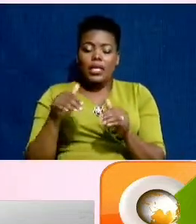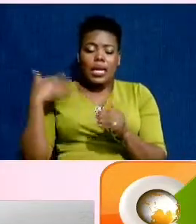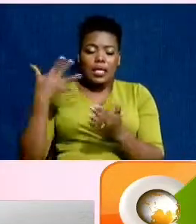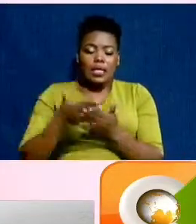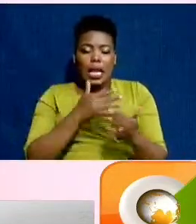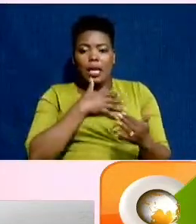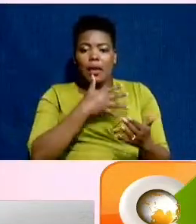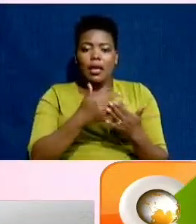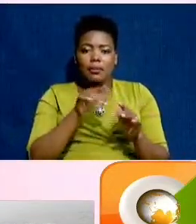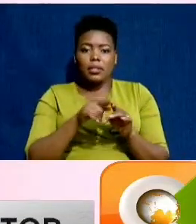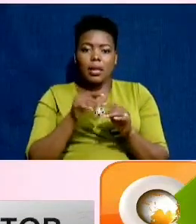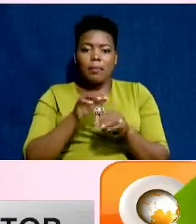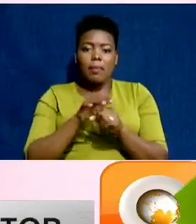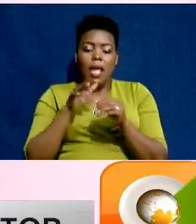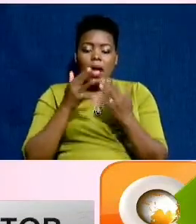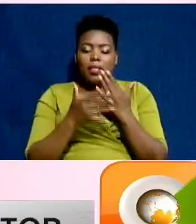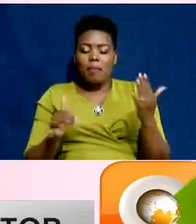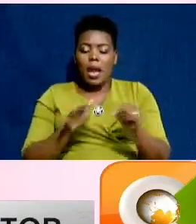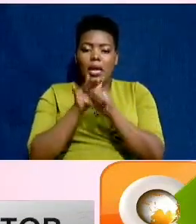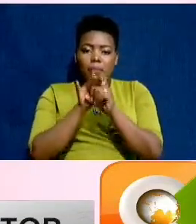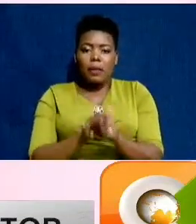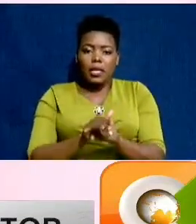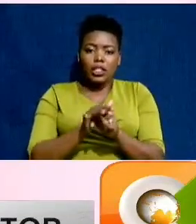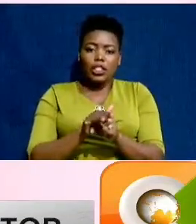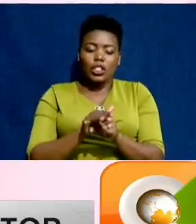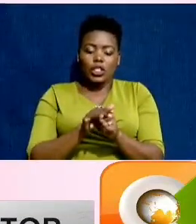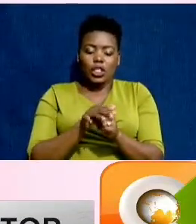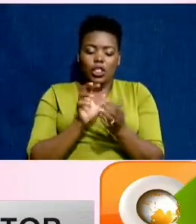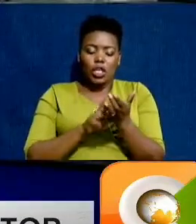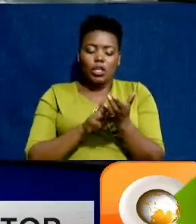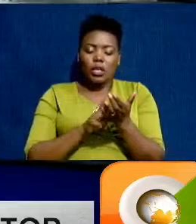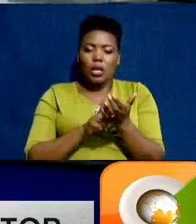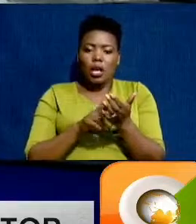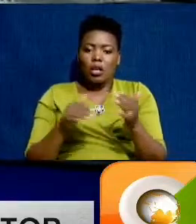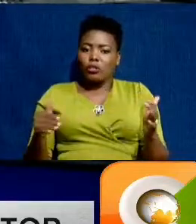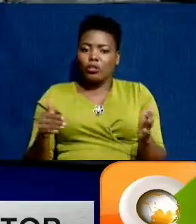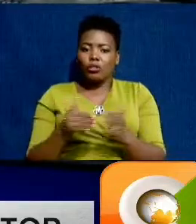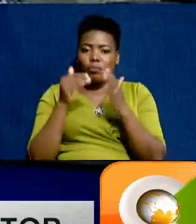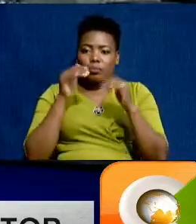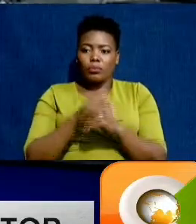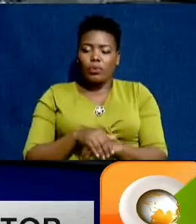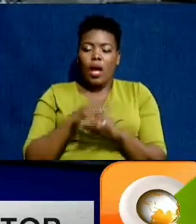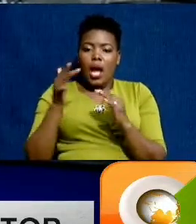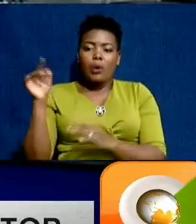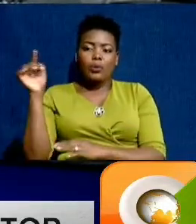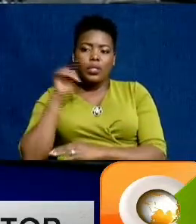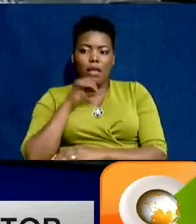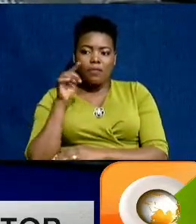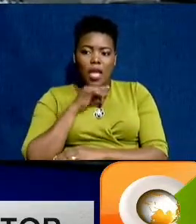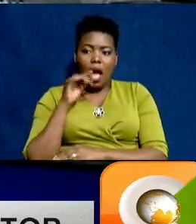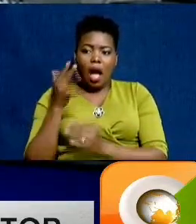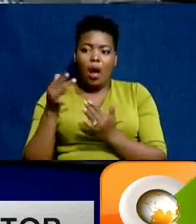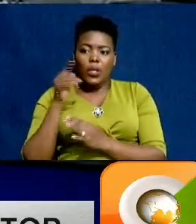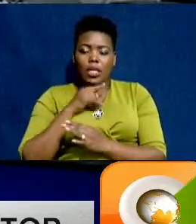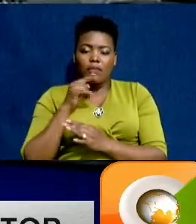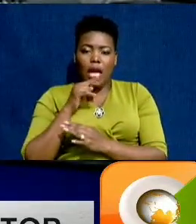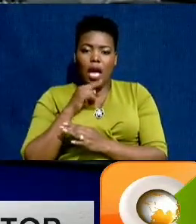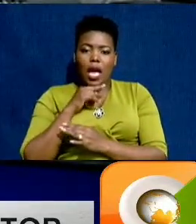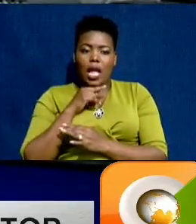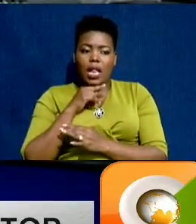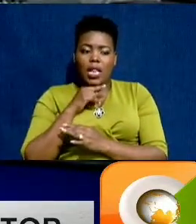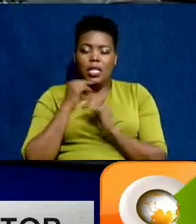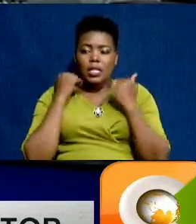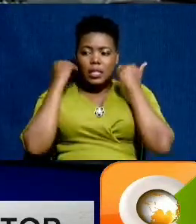the blood pressure completely drops. Okay. That's when now we say you're clinically dead. How severe should the trauma be